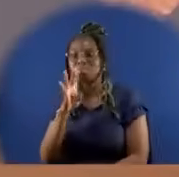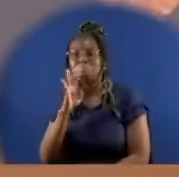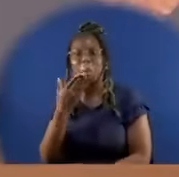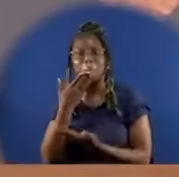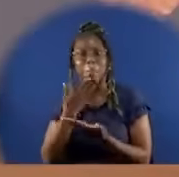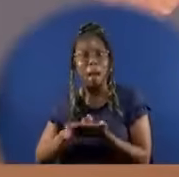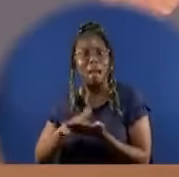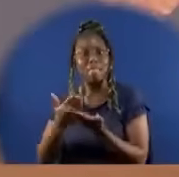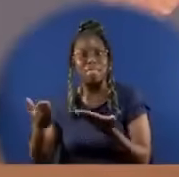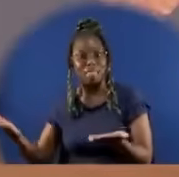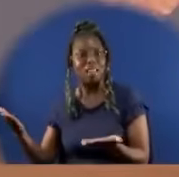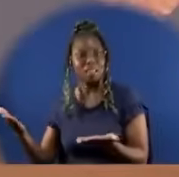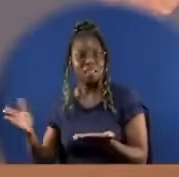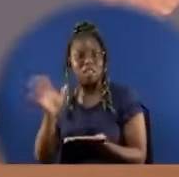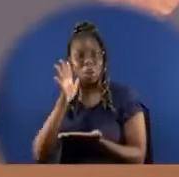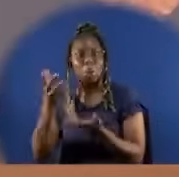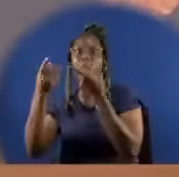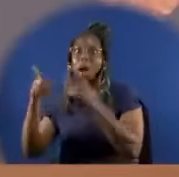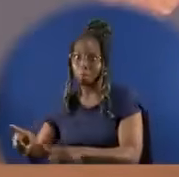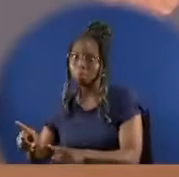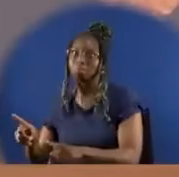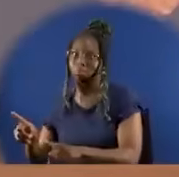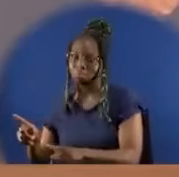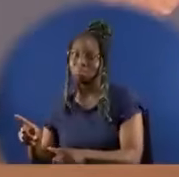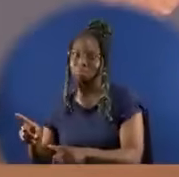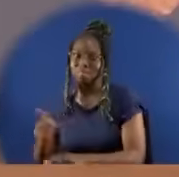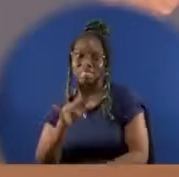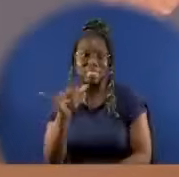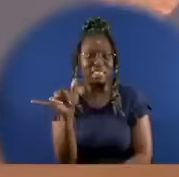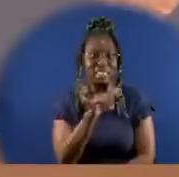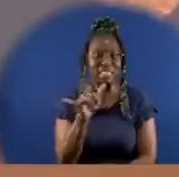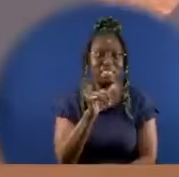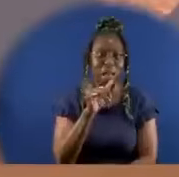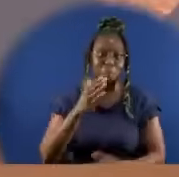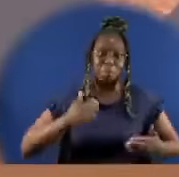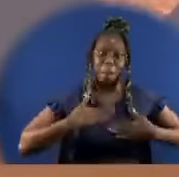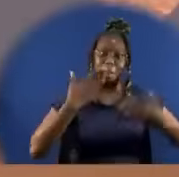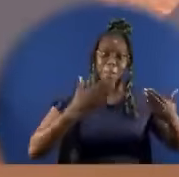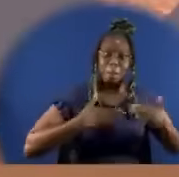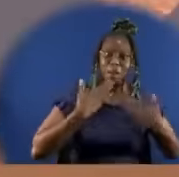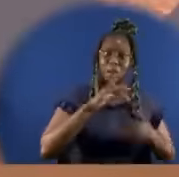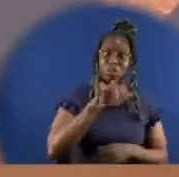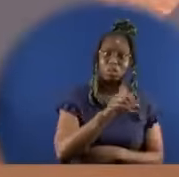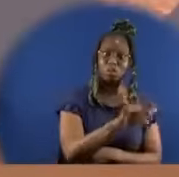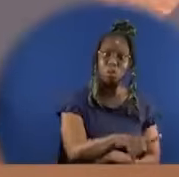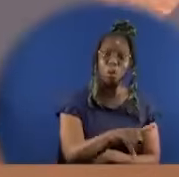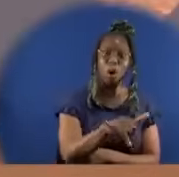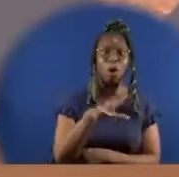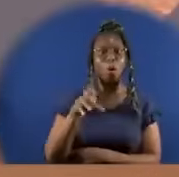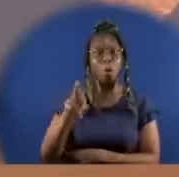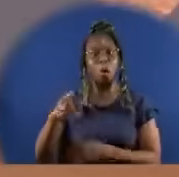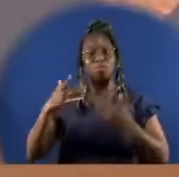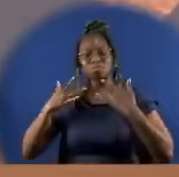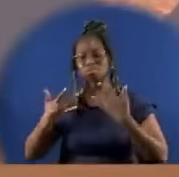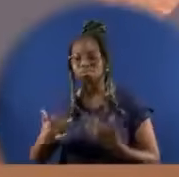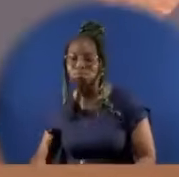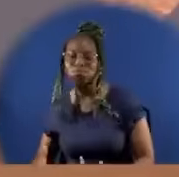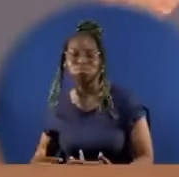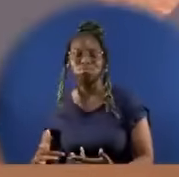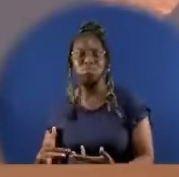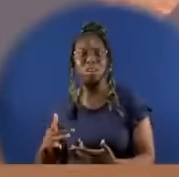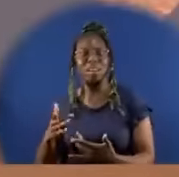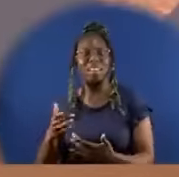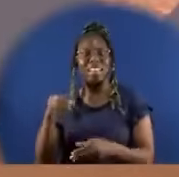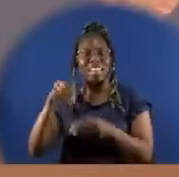speak joy into your family just as with the wrong words you can speak depression into your family.